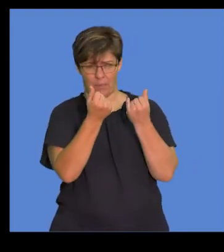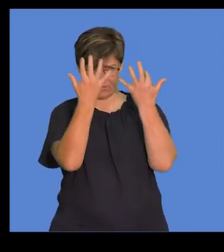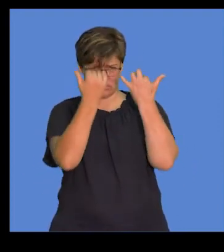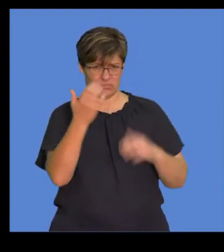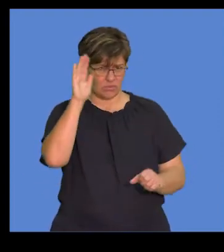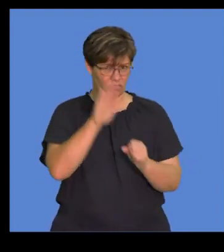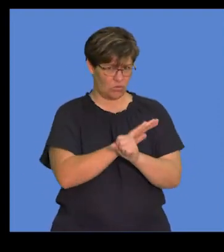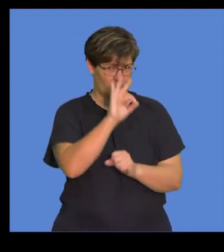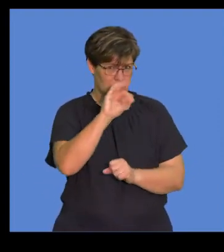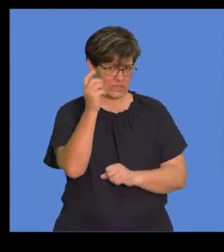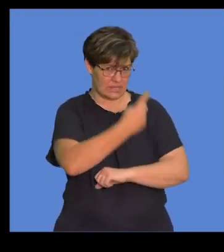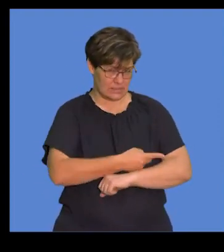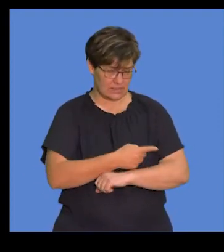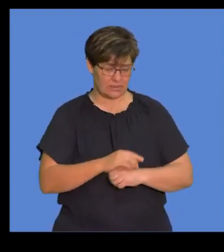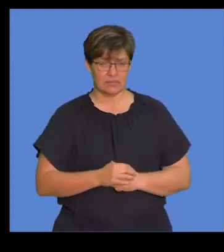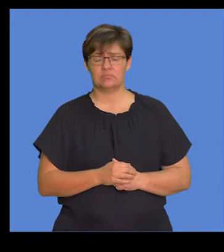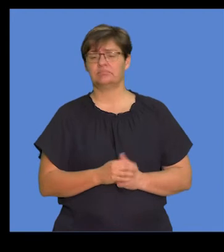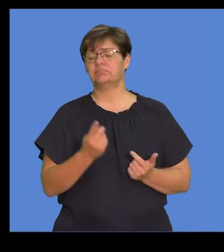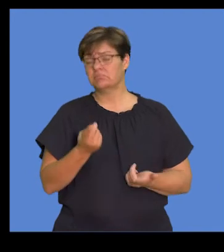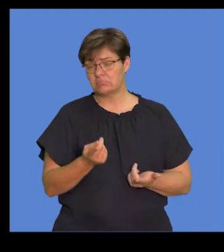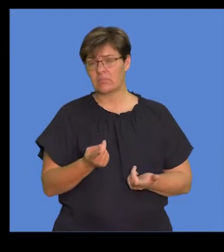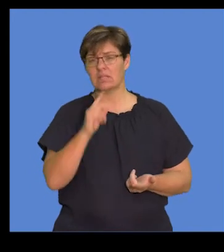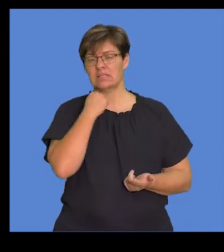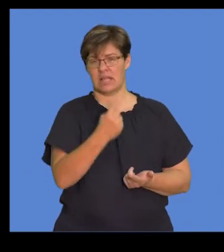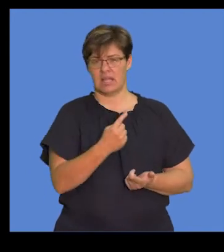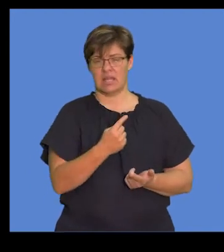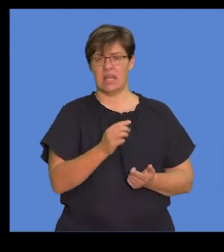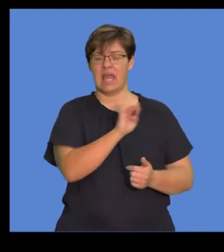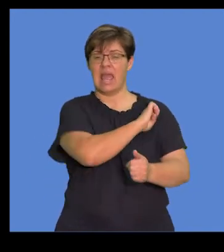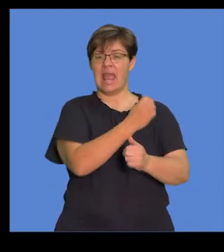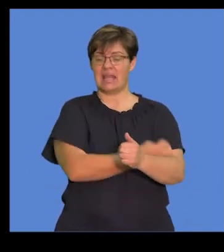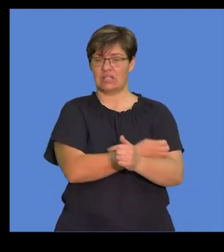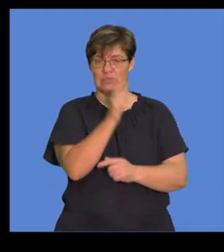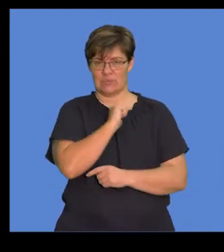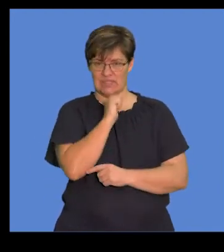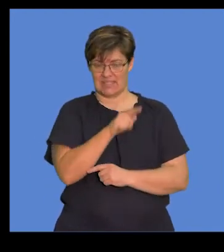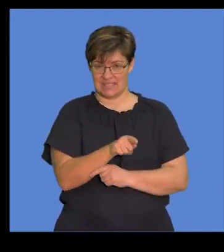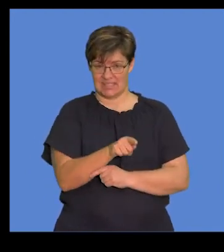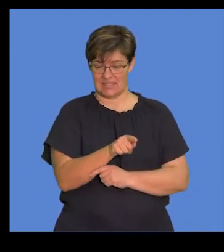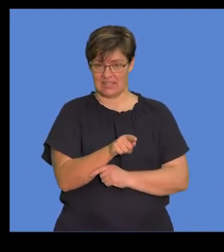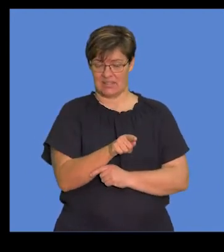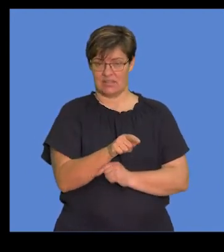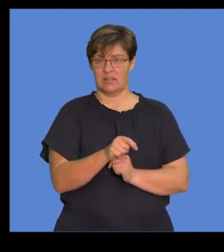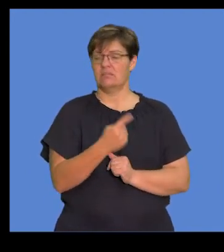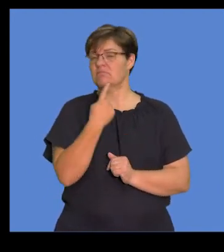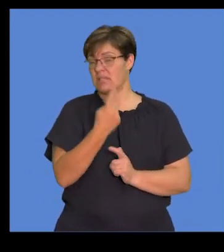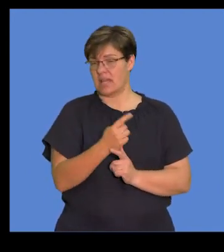period. Okay, now we know that when we talk about the energy consumption, we are saying